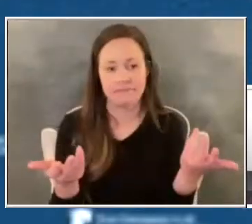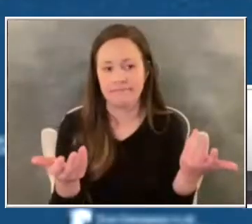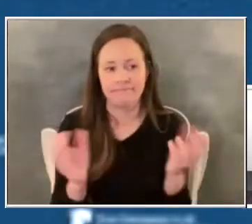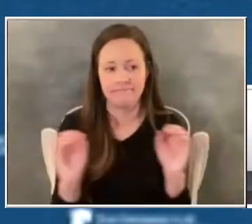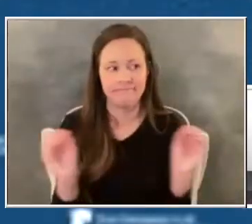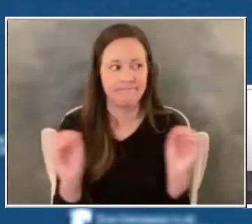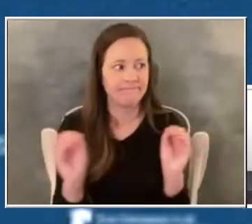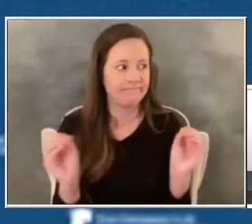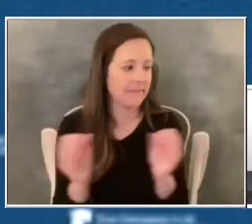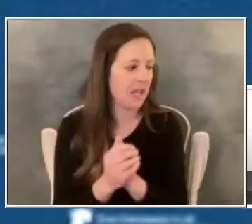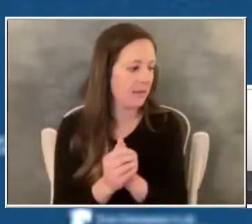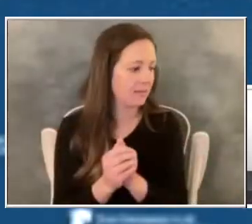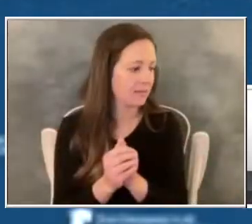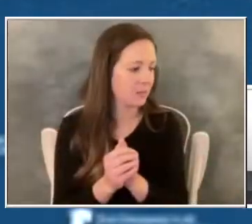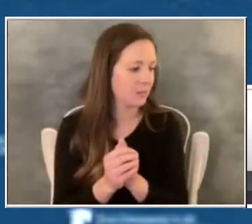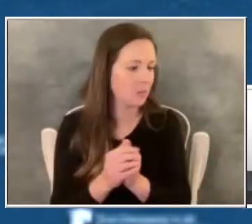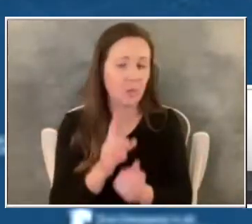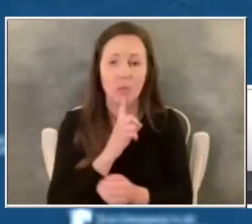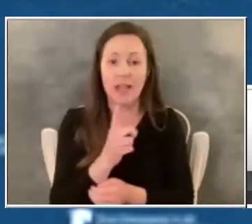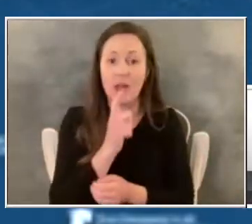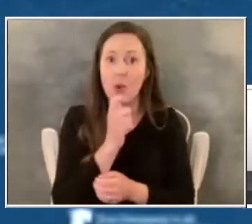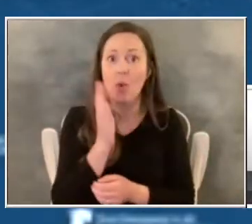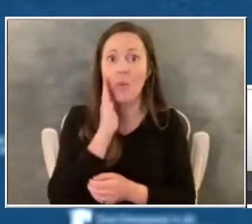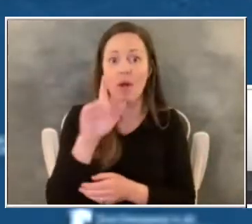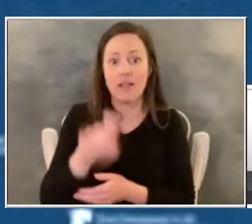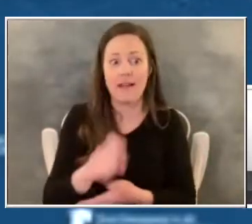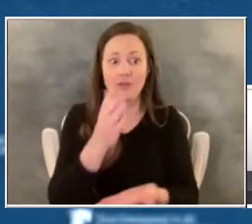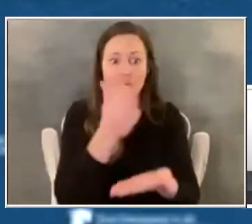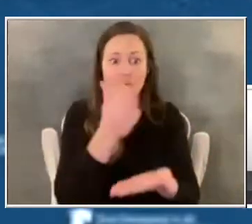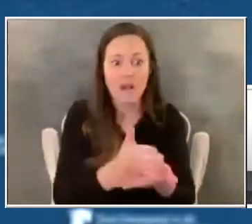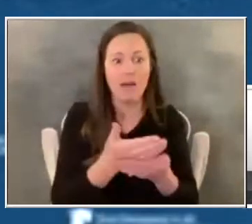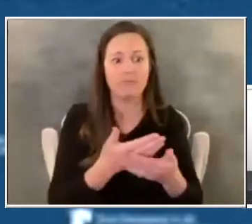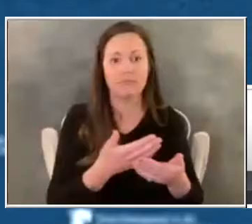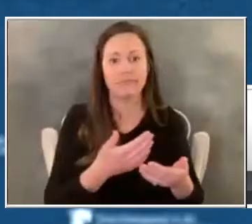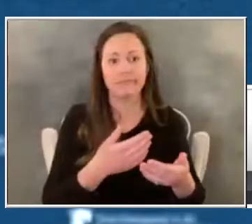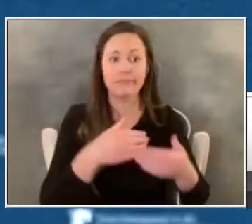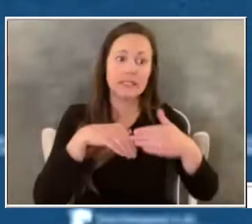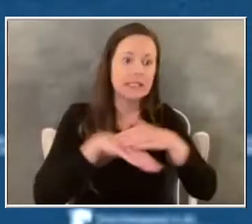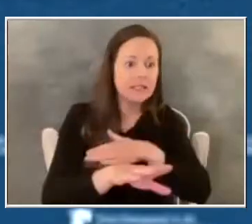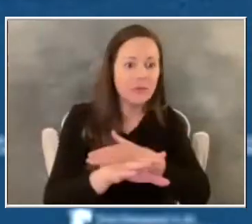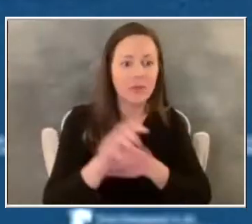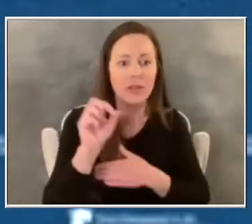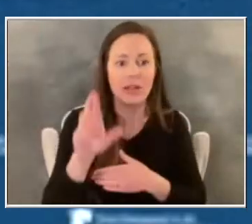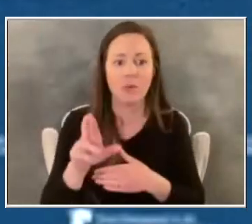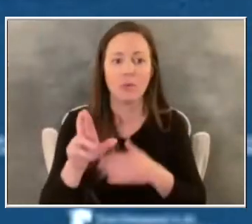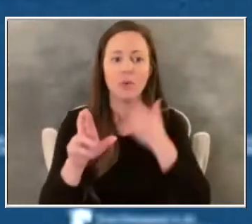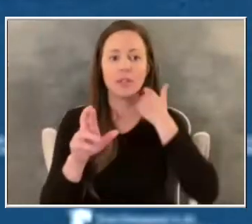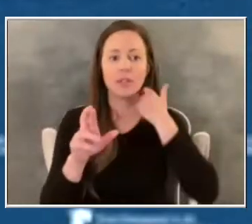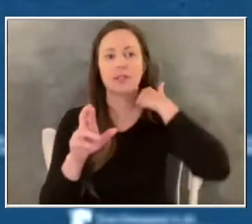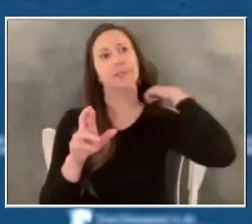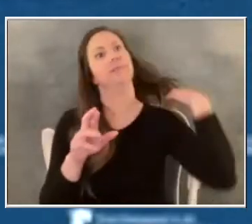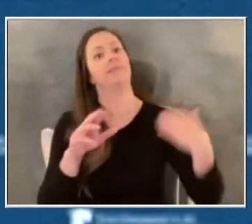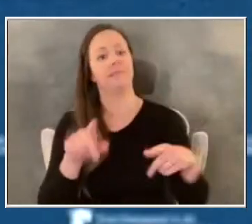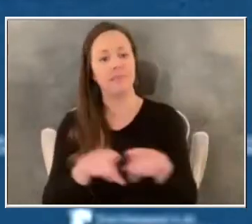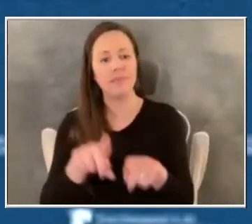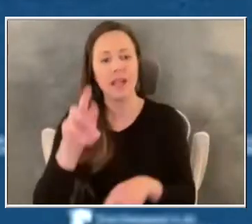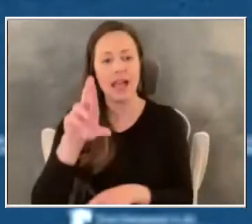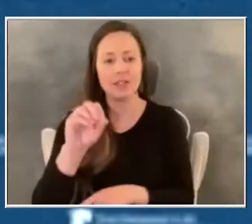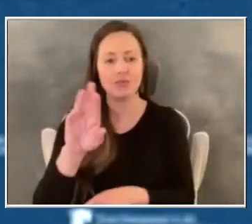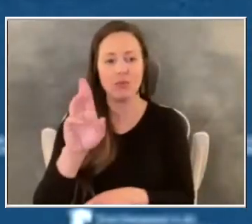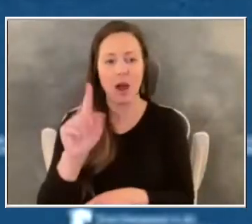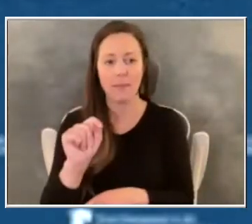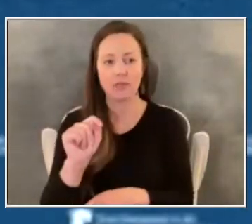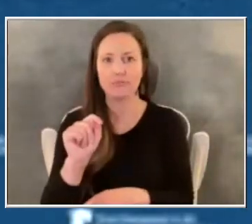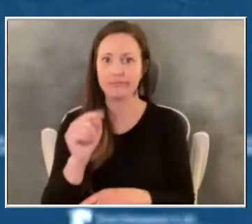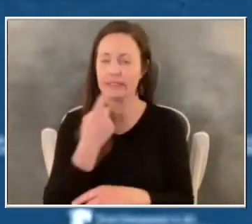who's going to have to decrease or stop delivering. As Robert pointed out earlier, as the numbers of deliveries